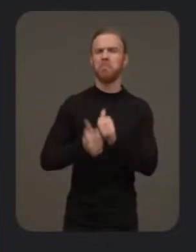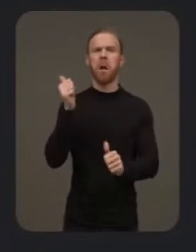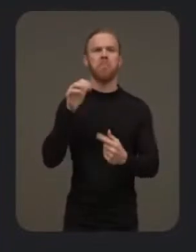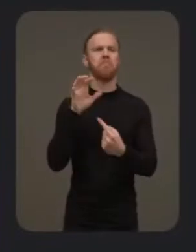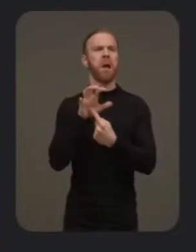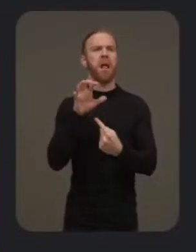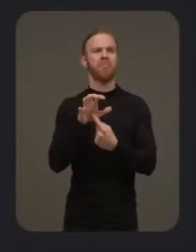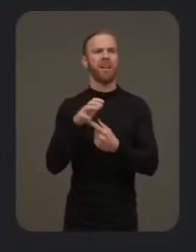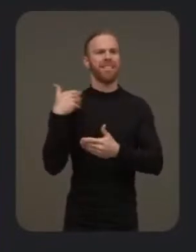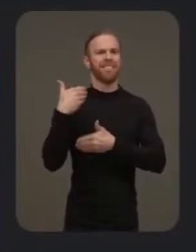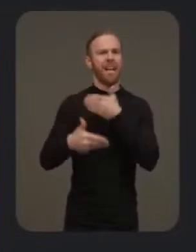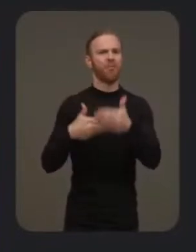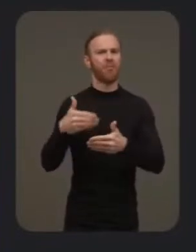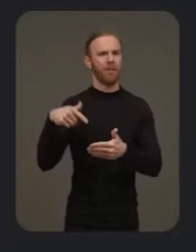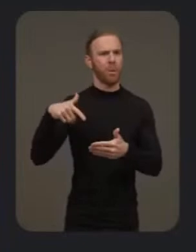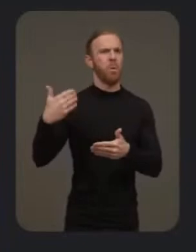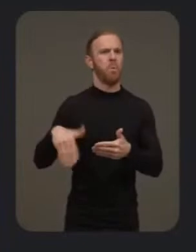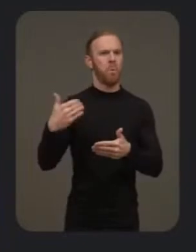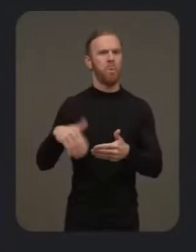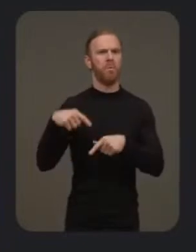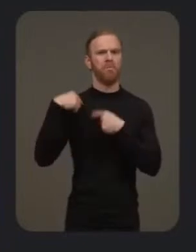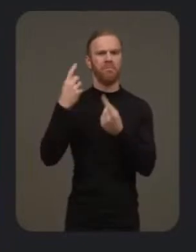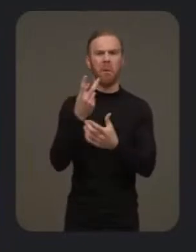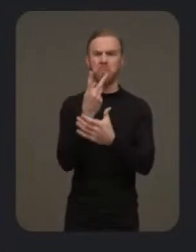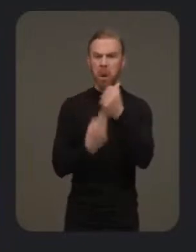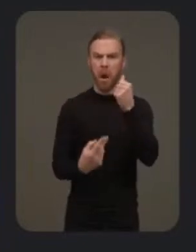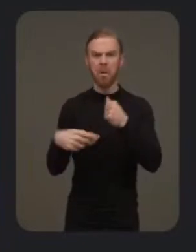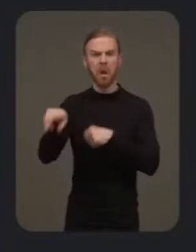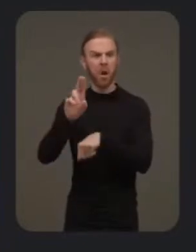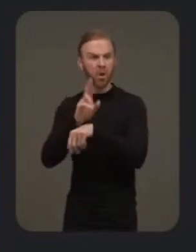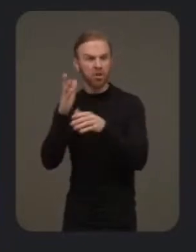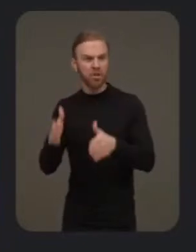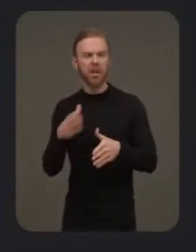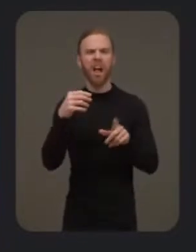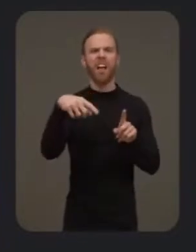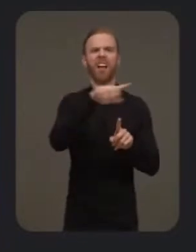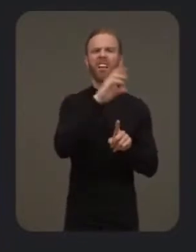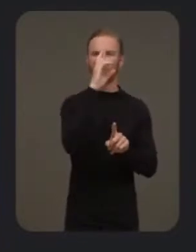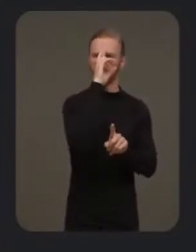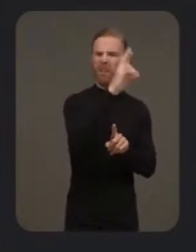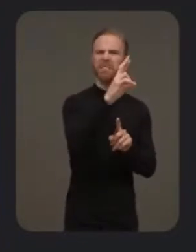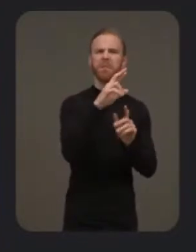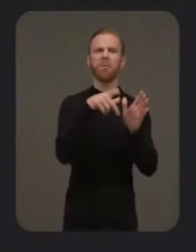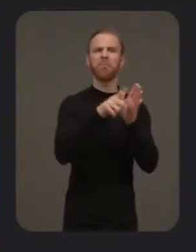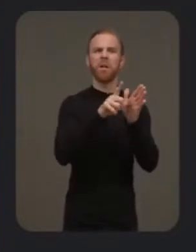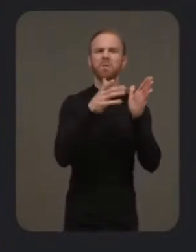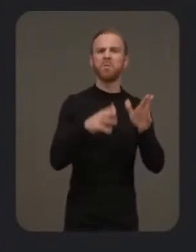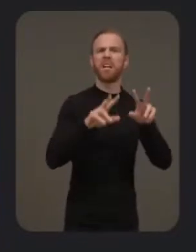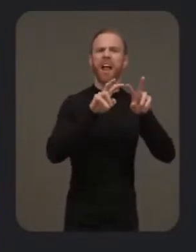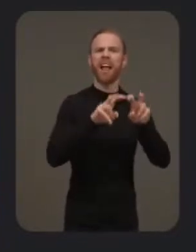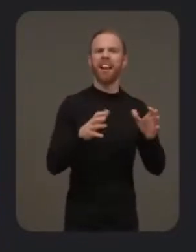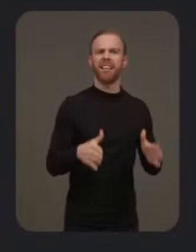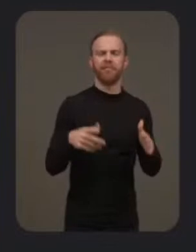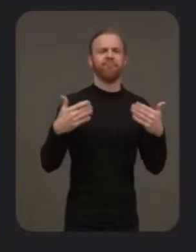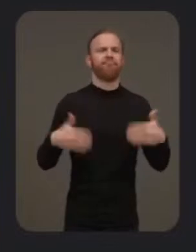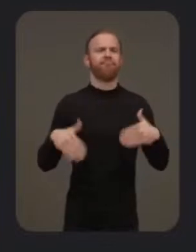popular generation yet, with both users and respected reviewers and analysts.